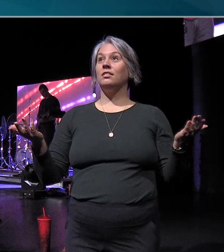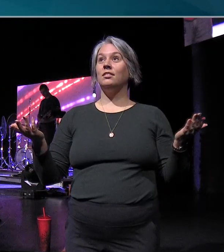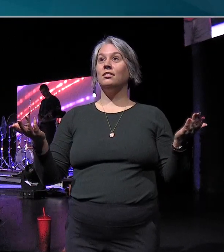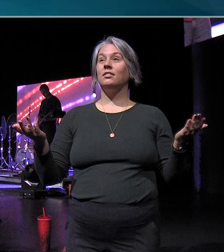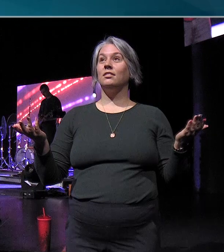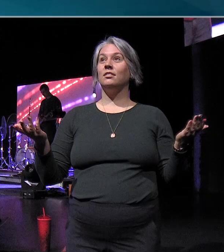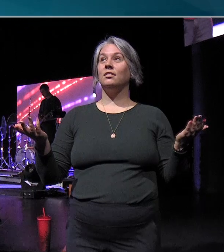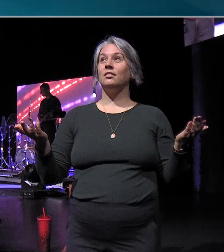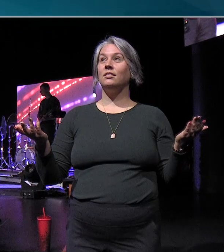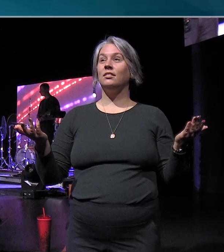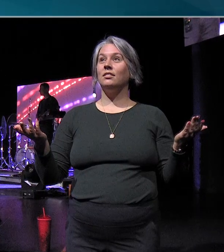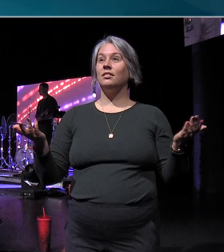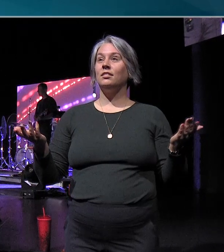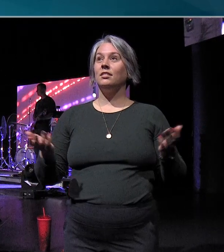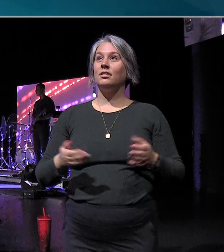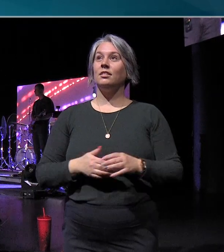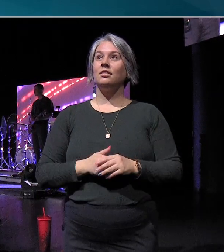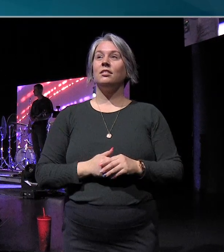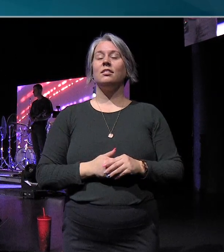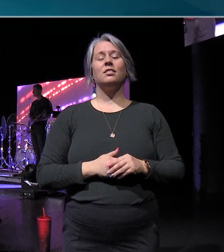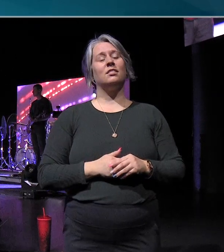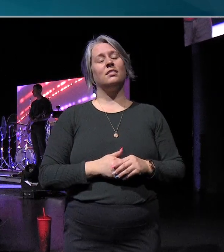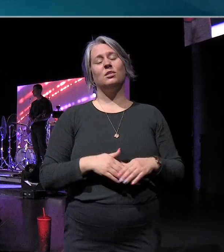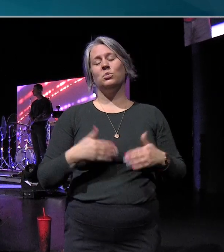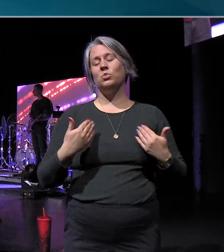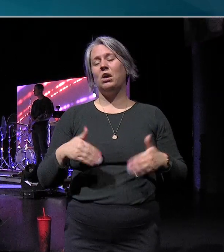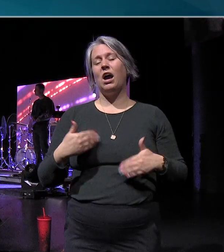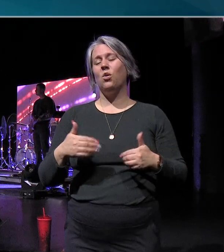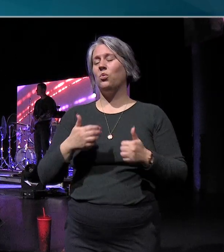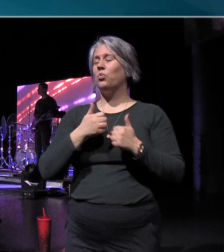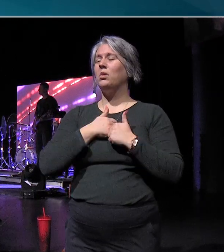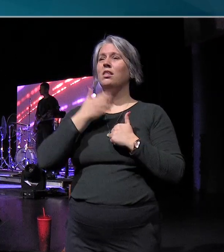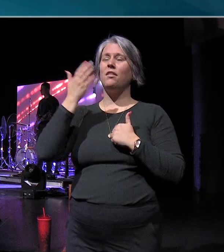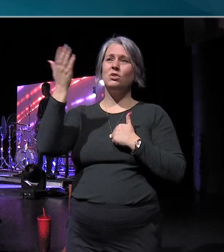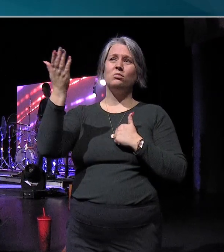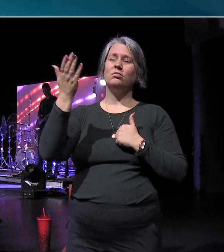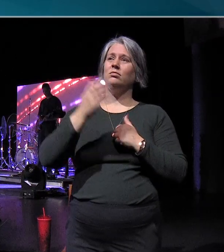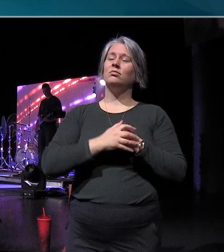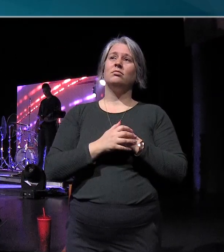heaven. Oh, God, we love you. We love you.